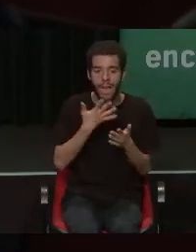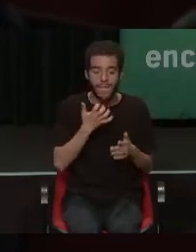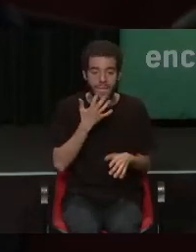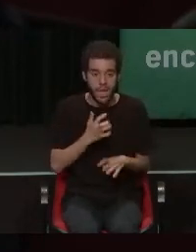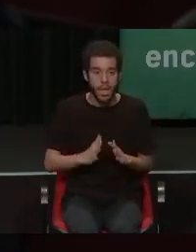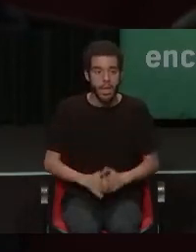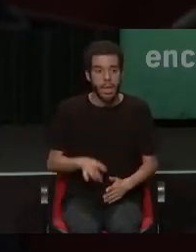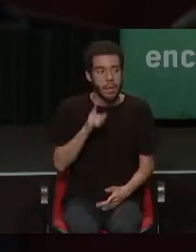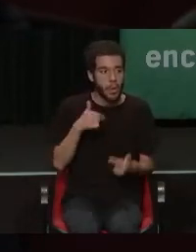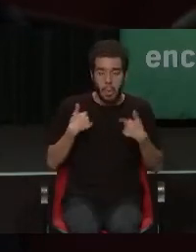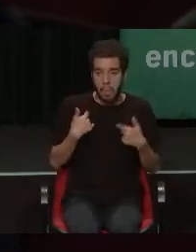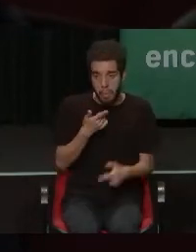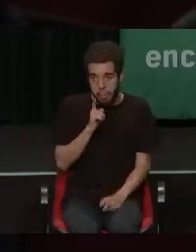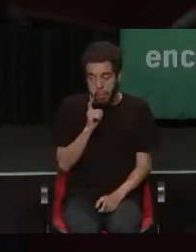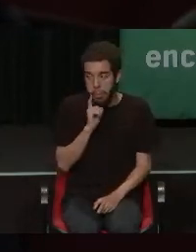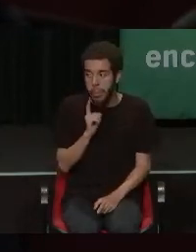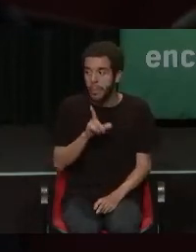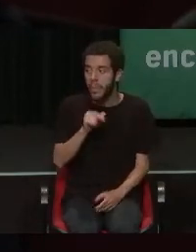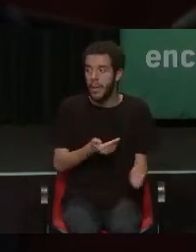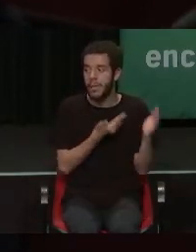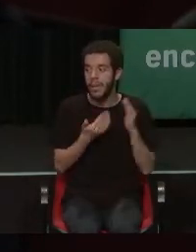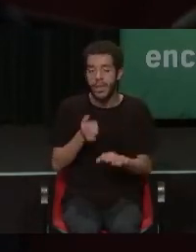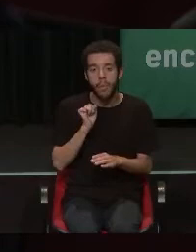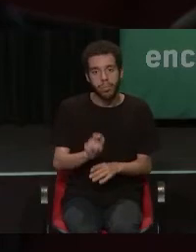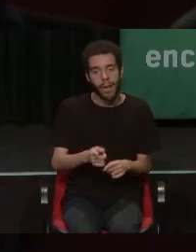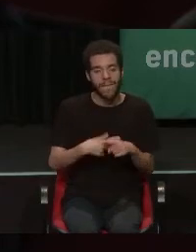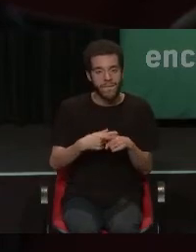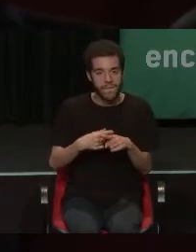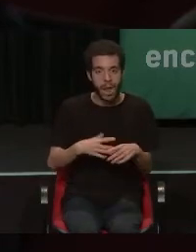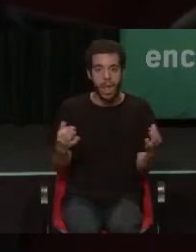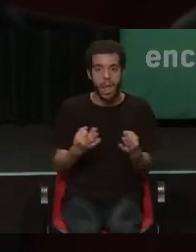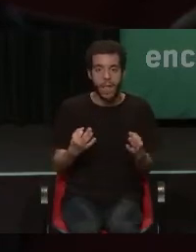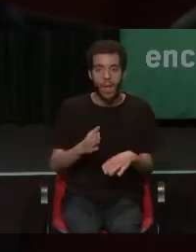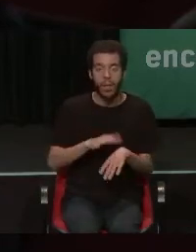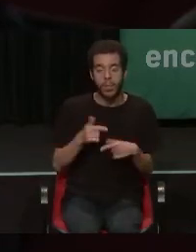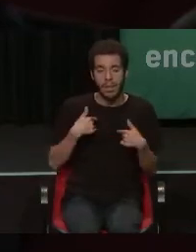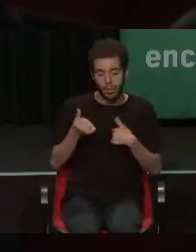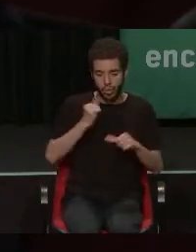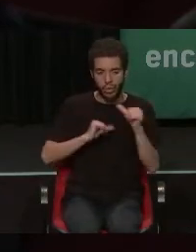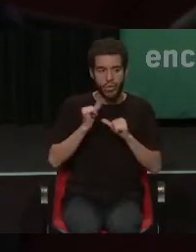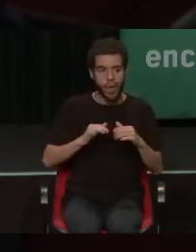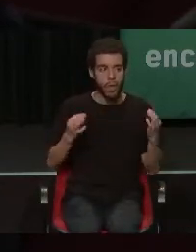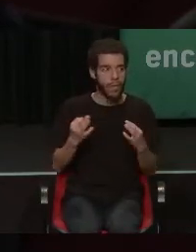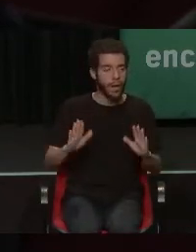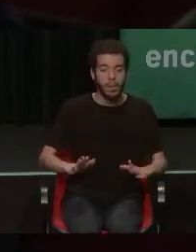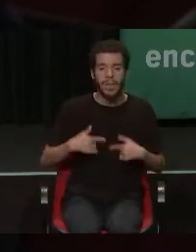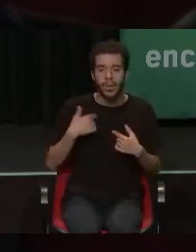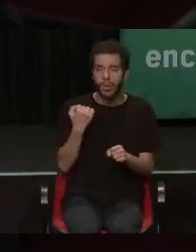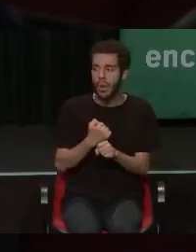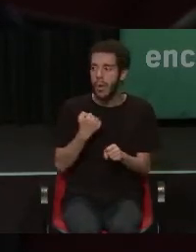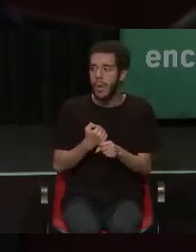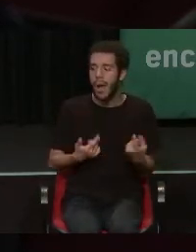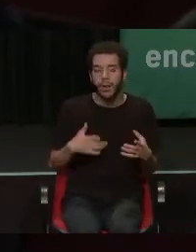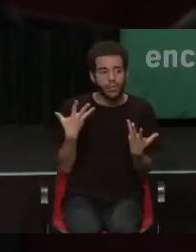your presentation, Joao, which is very interesting, because I'm a surgeon, but I'm working with a lot of